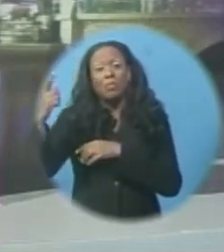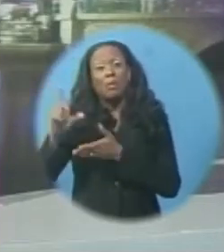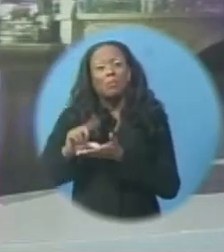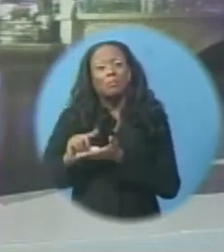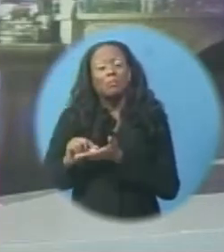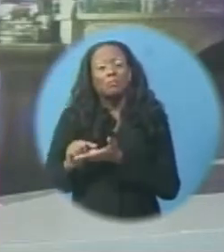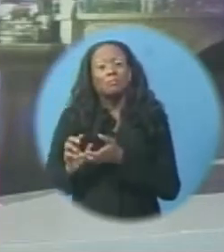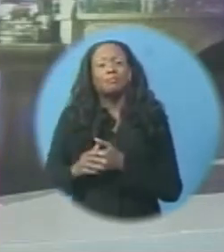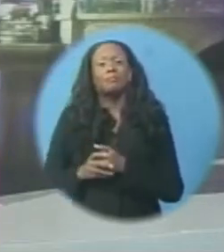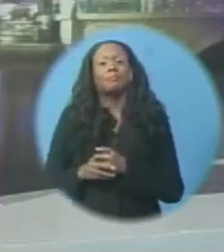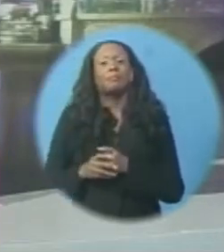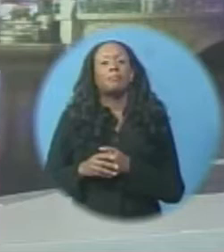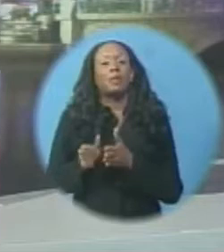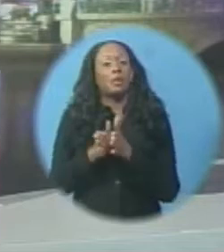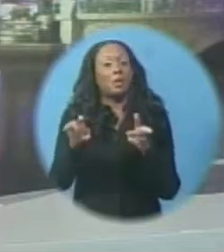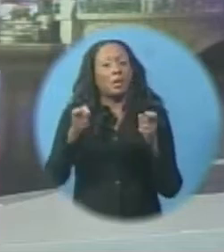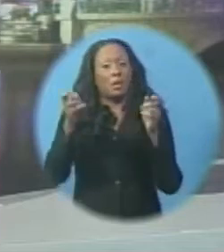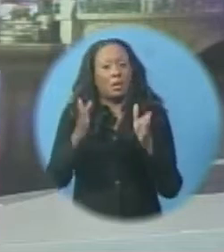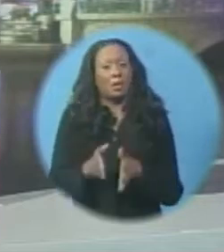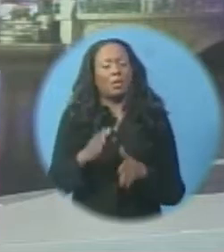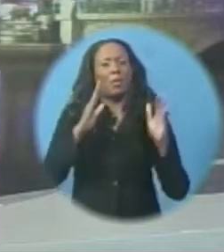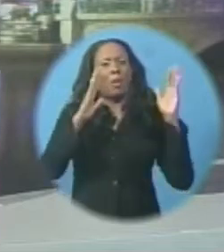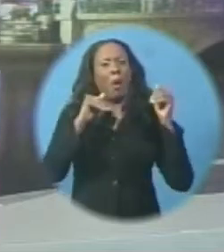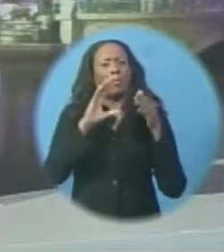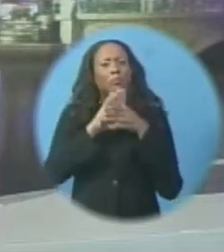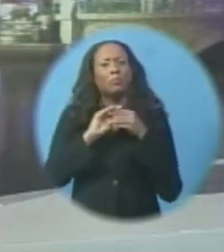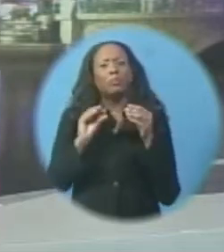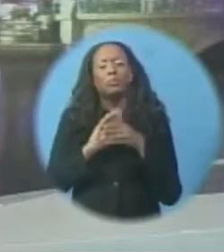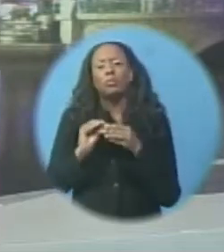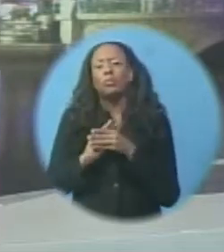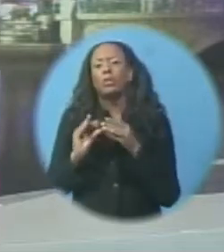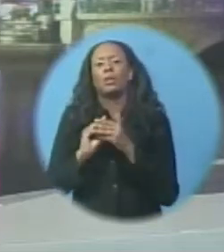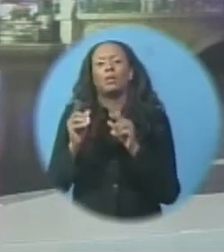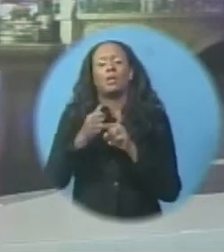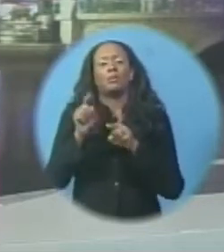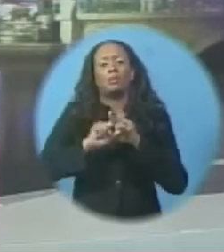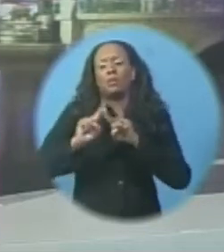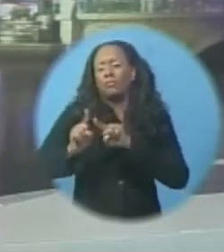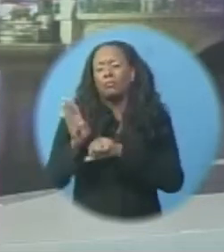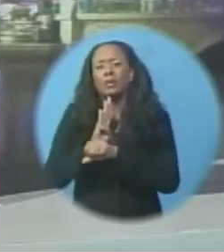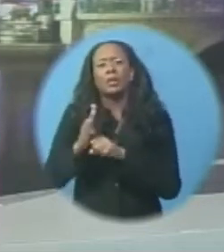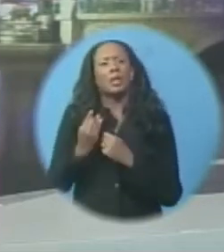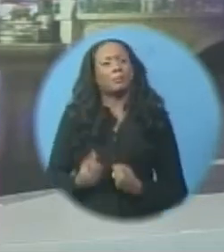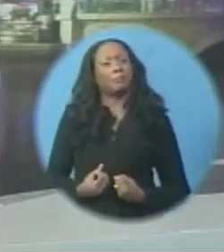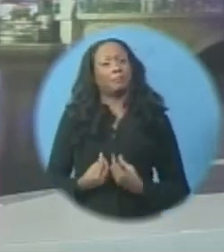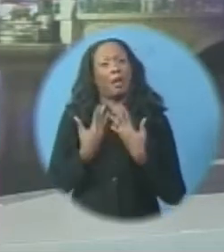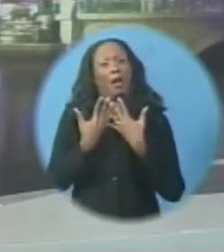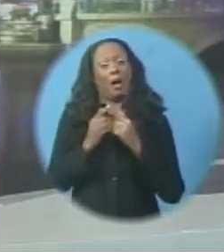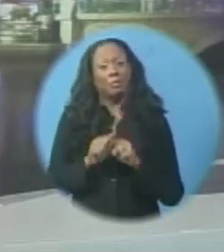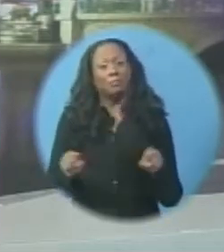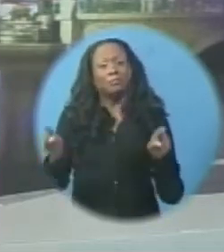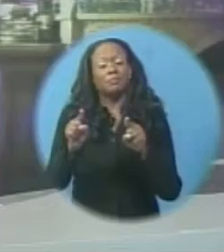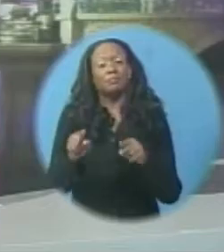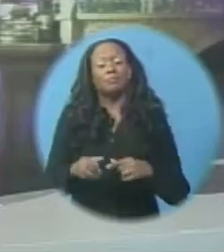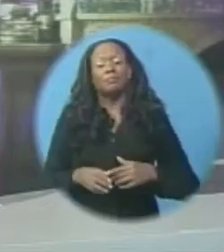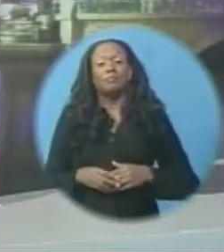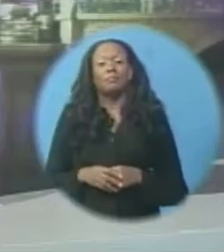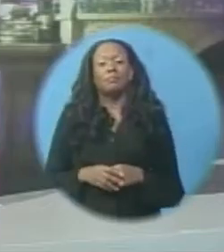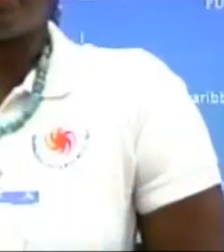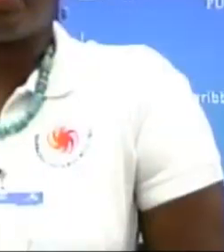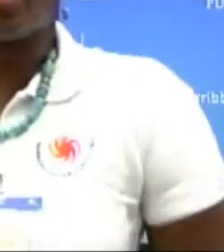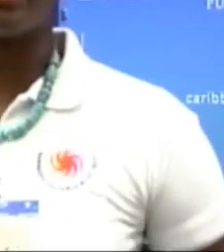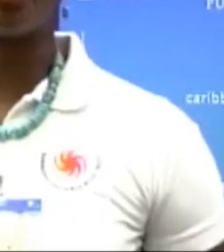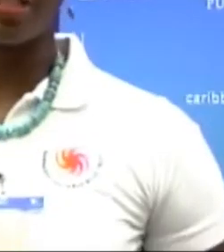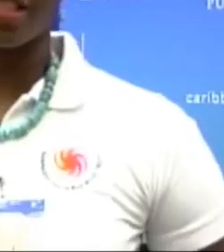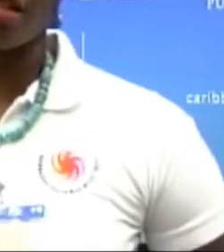the Trust, Cardell Ferguson, hopes the stories of the featured entrepreneurs will inspire others to pursue their dreams. A